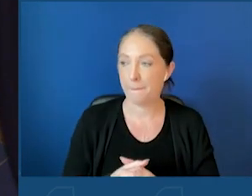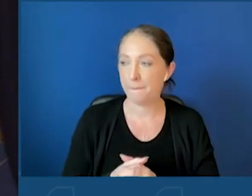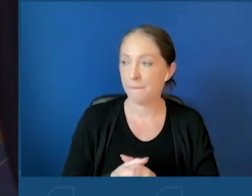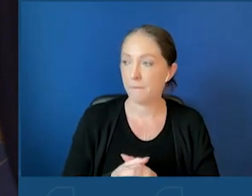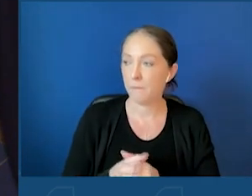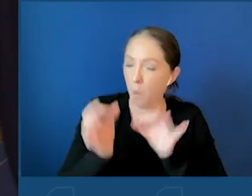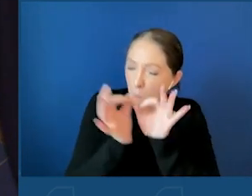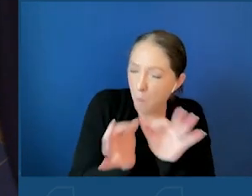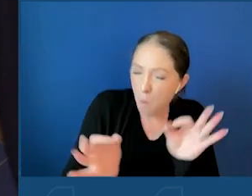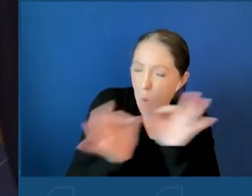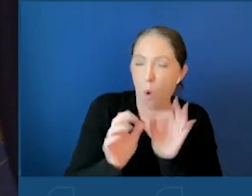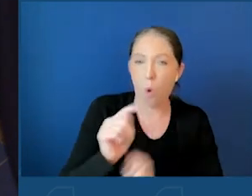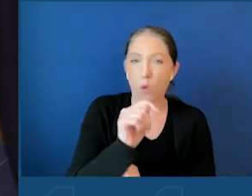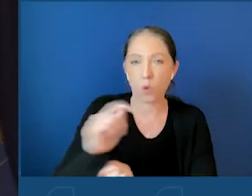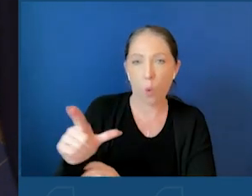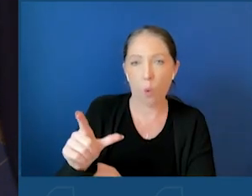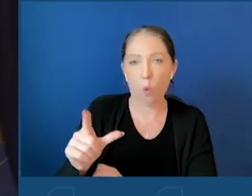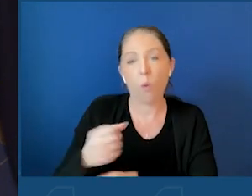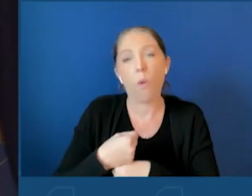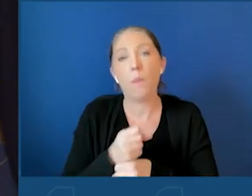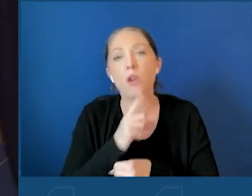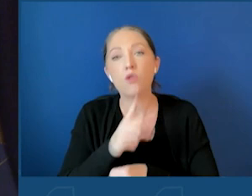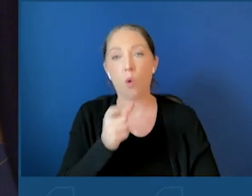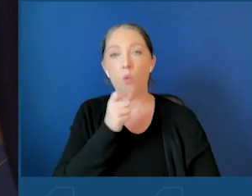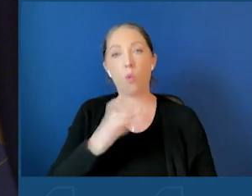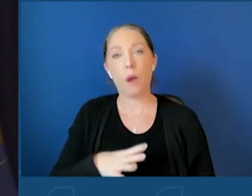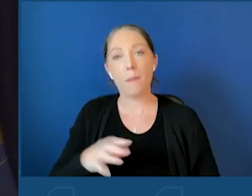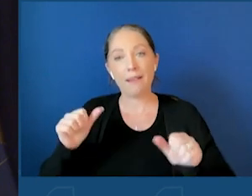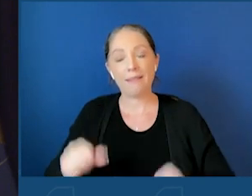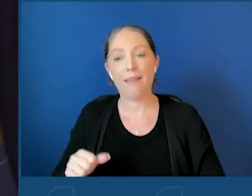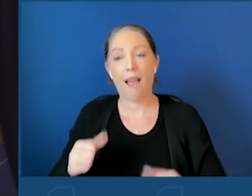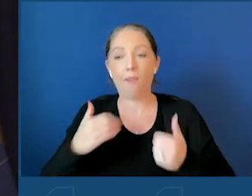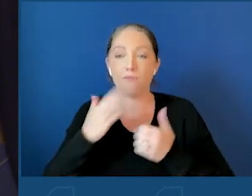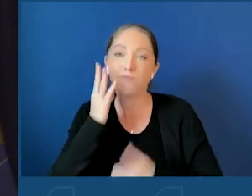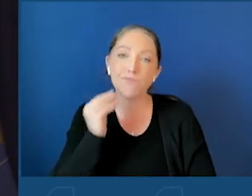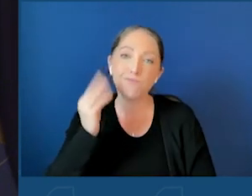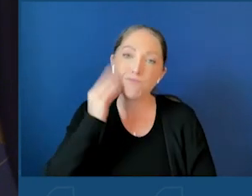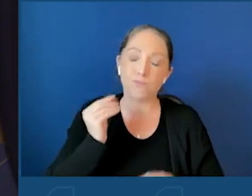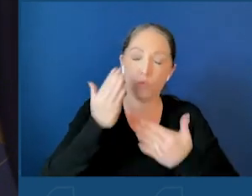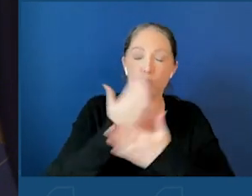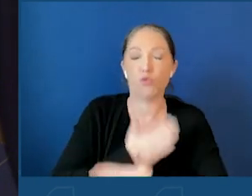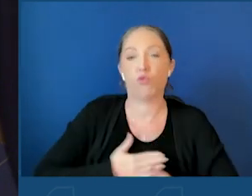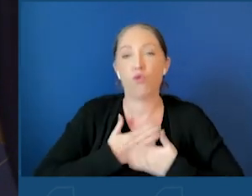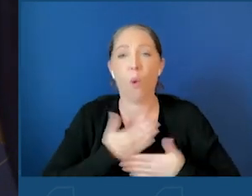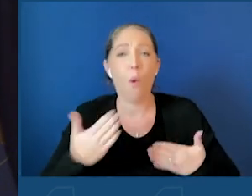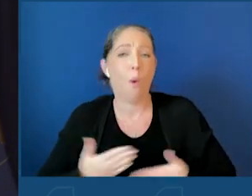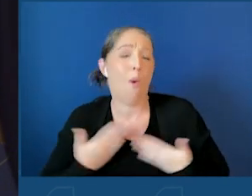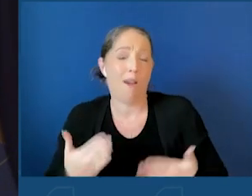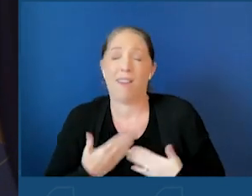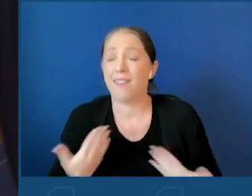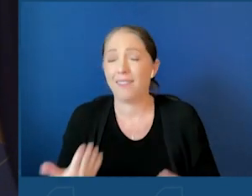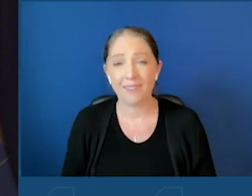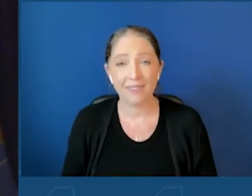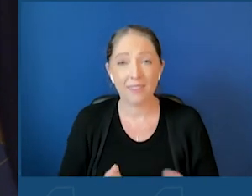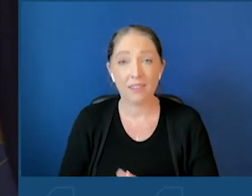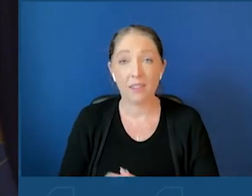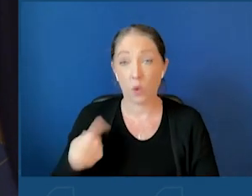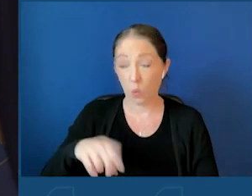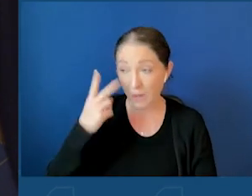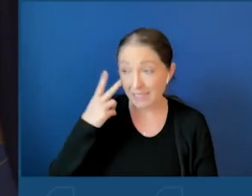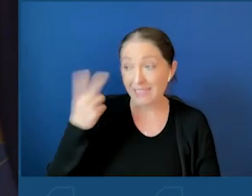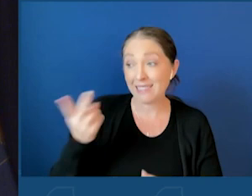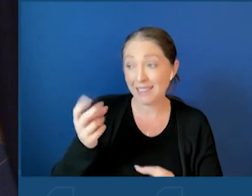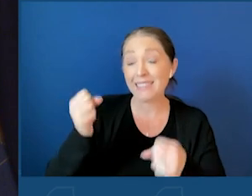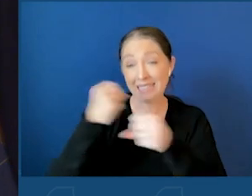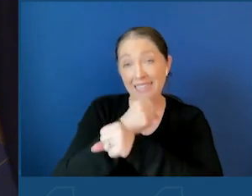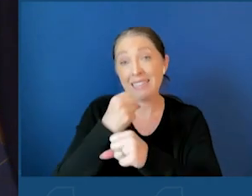toolkit to ensure that women can have joy in birthing. And we see the statistics that Black women are 3 to 4 times